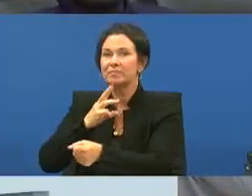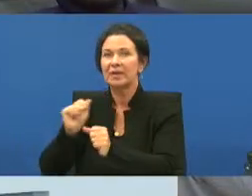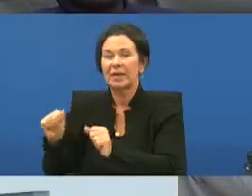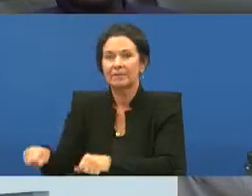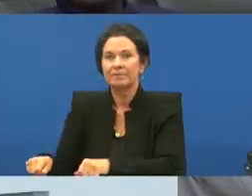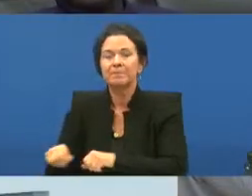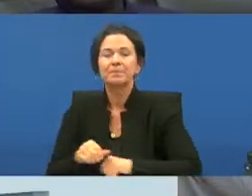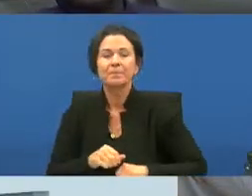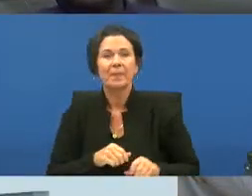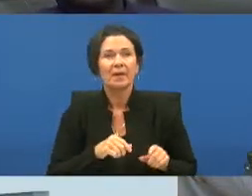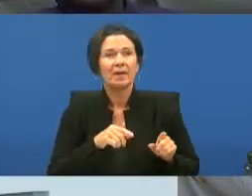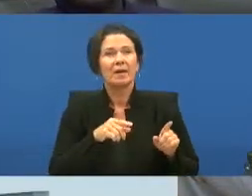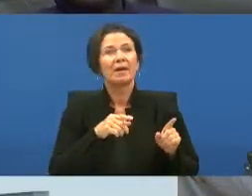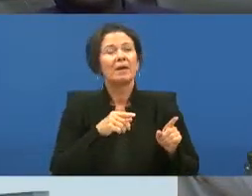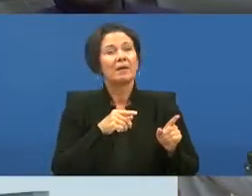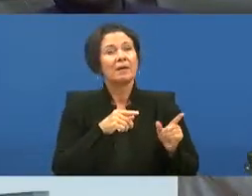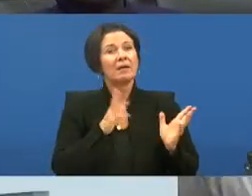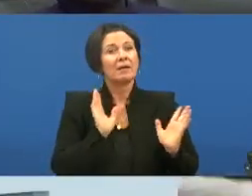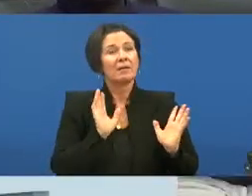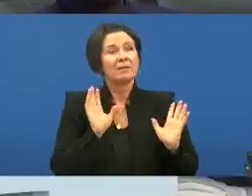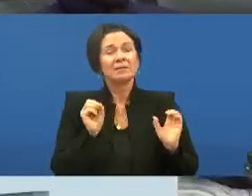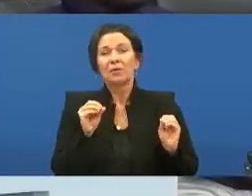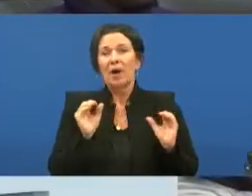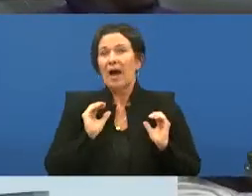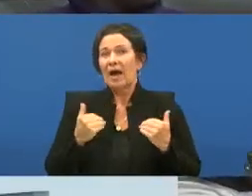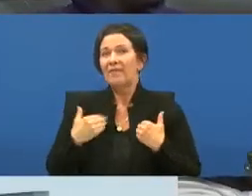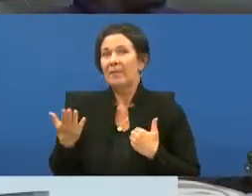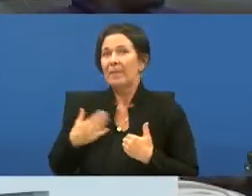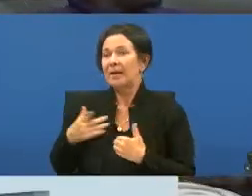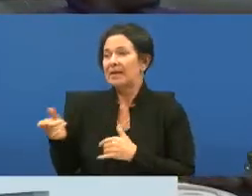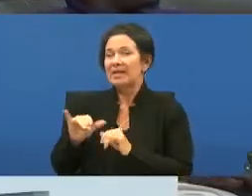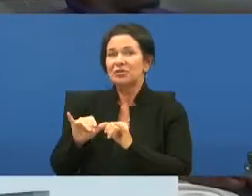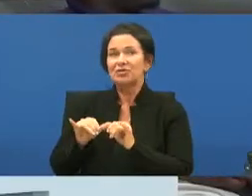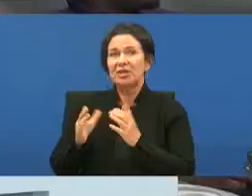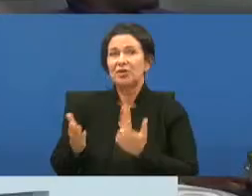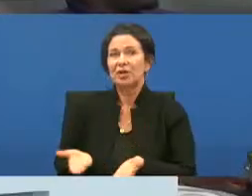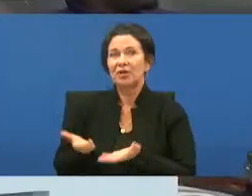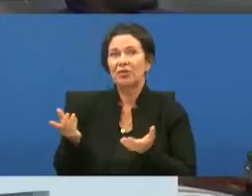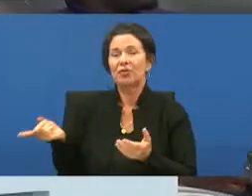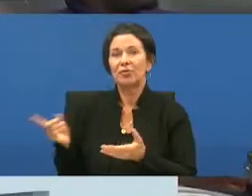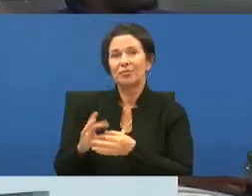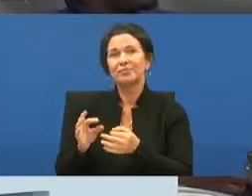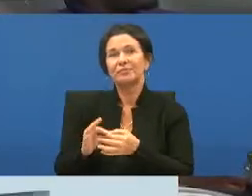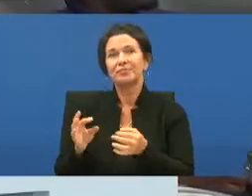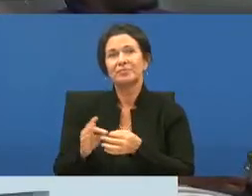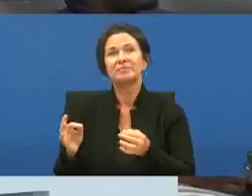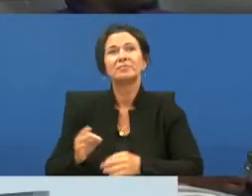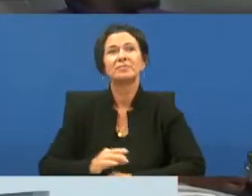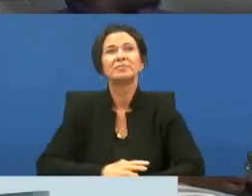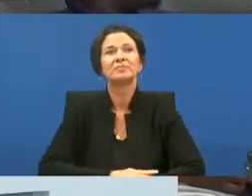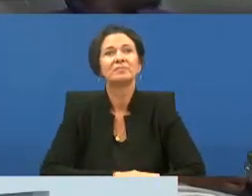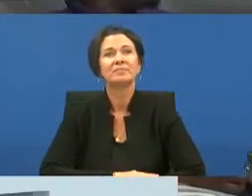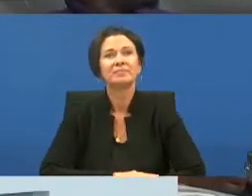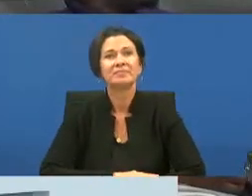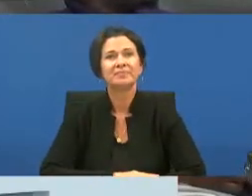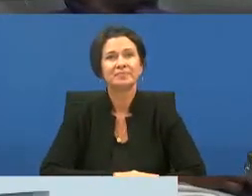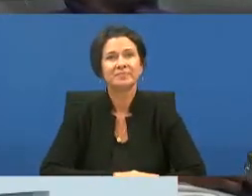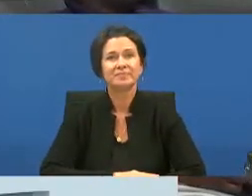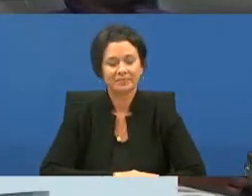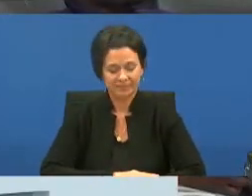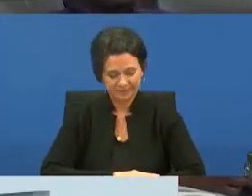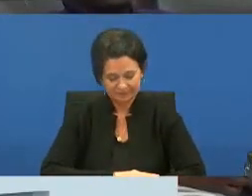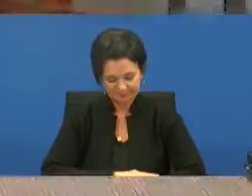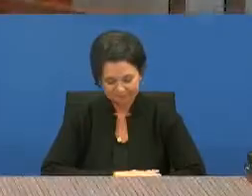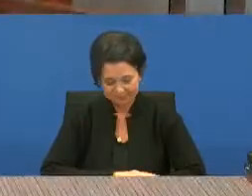And I do have my engineer here to speak on our behalf too with any technical questions. Thank